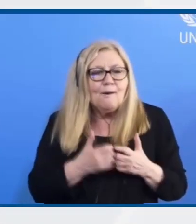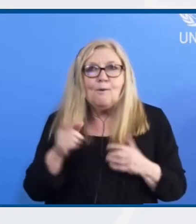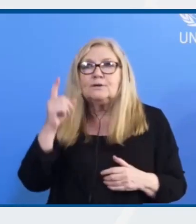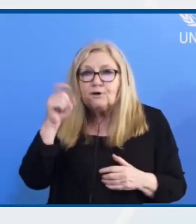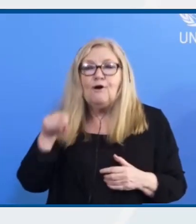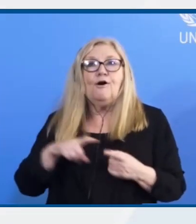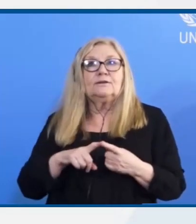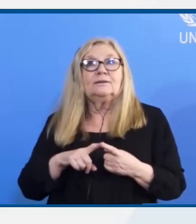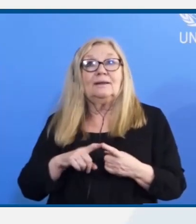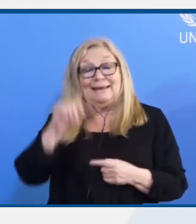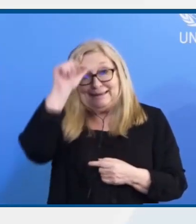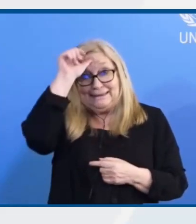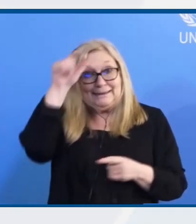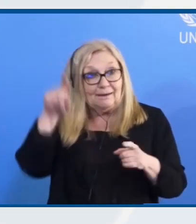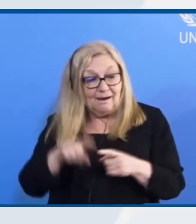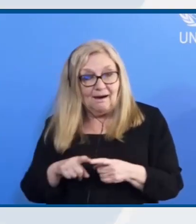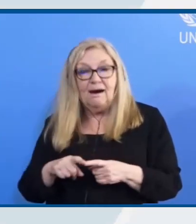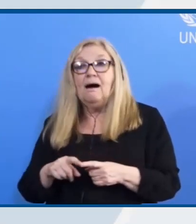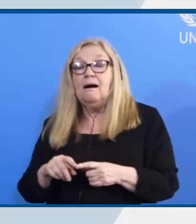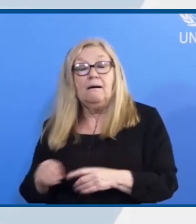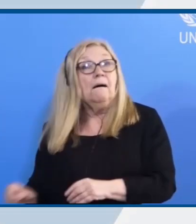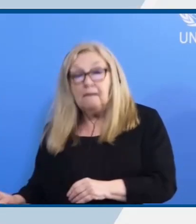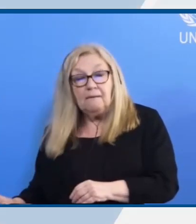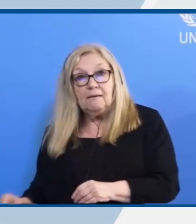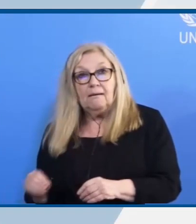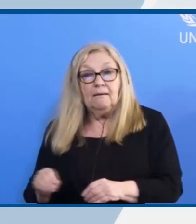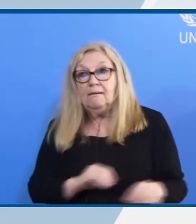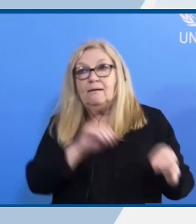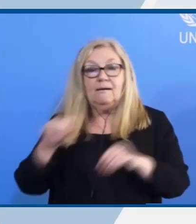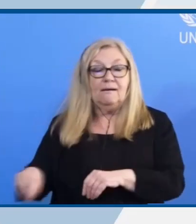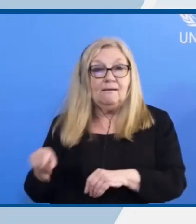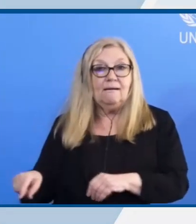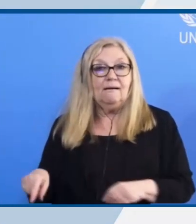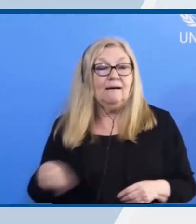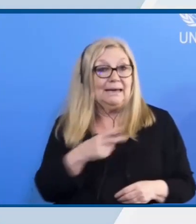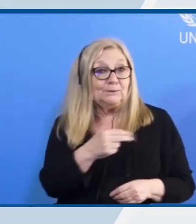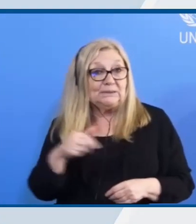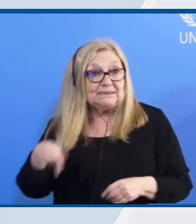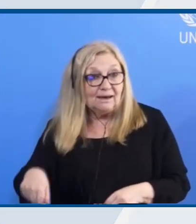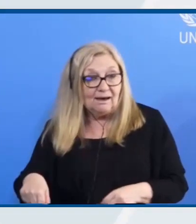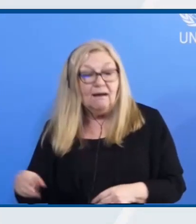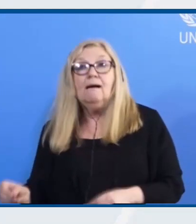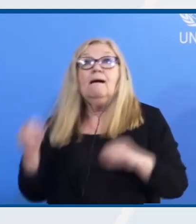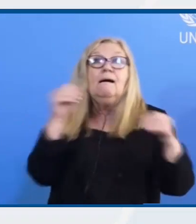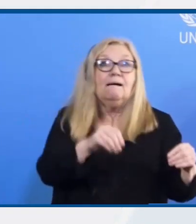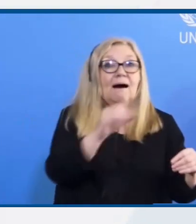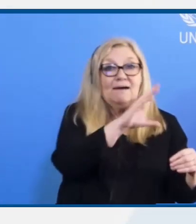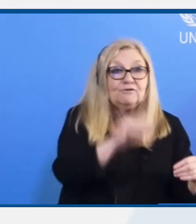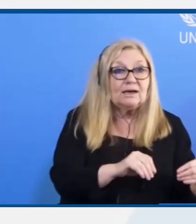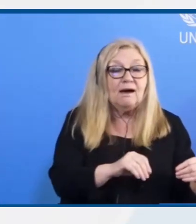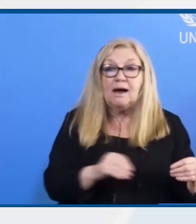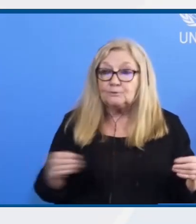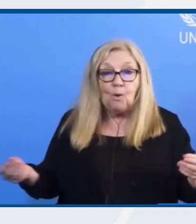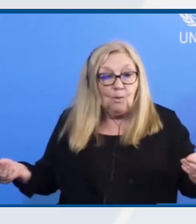it to Indonesia and to Africa, and how you sailed the pandemic, actually making it possible for these women to keep on going. So thank you so